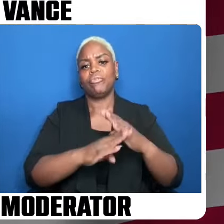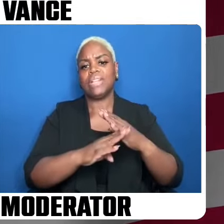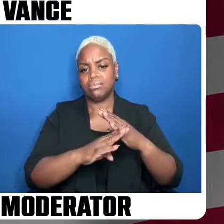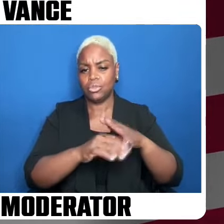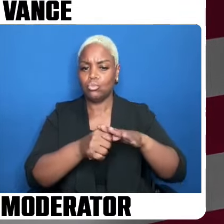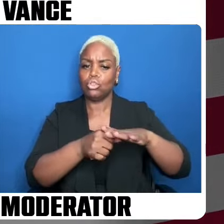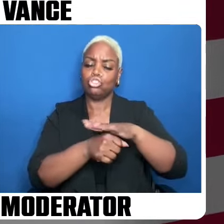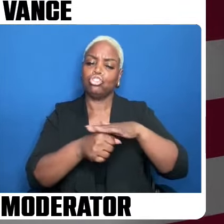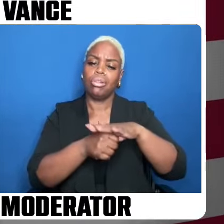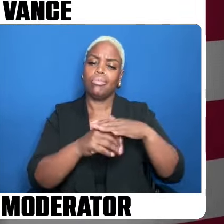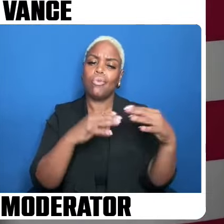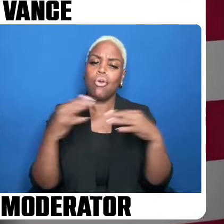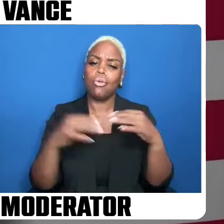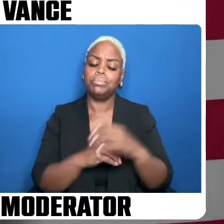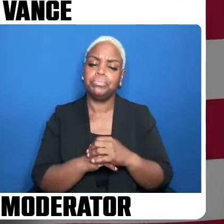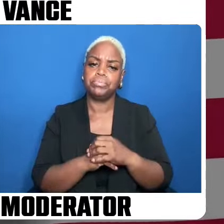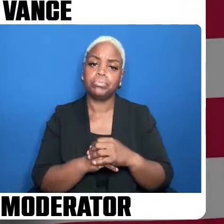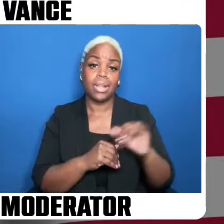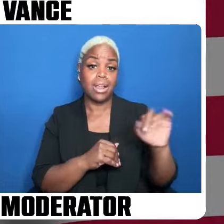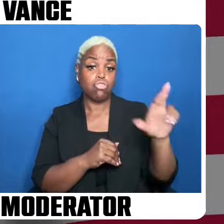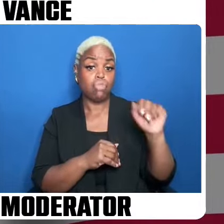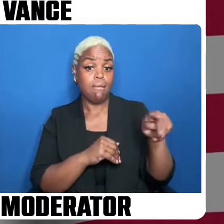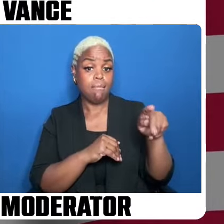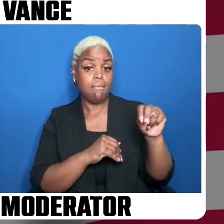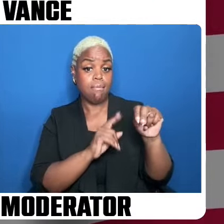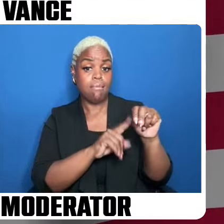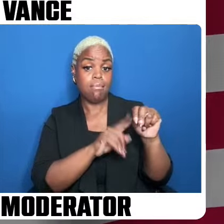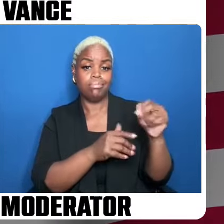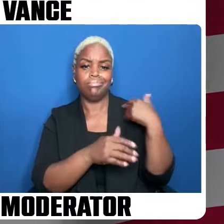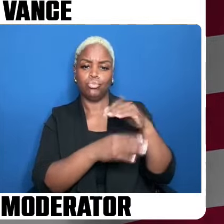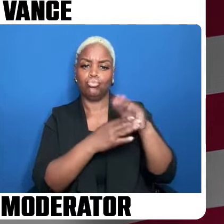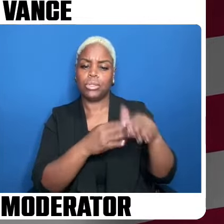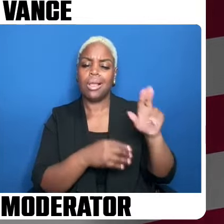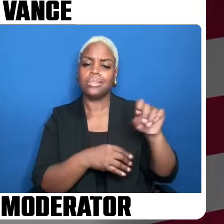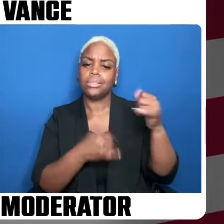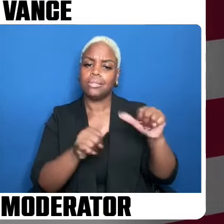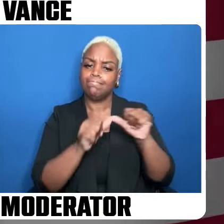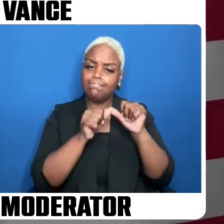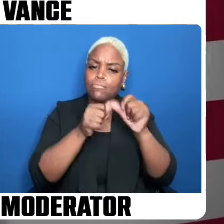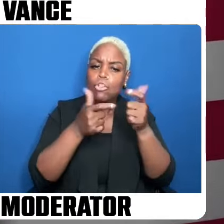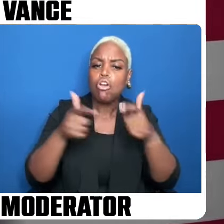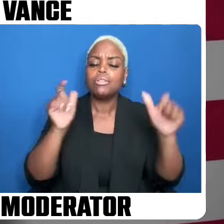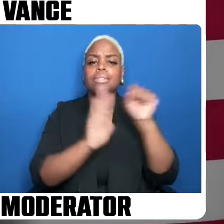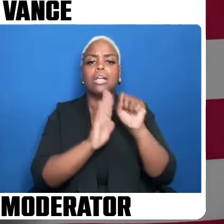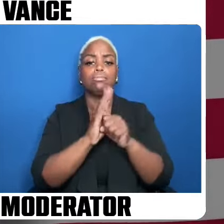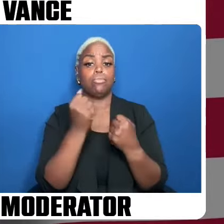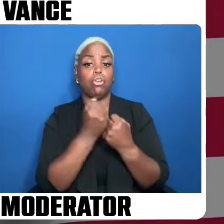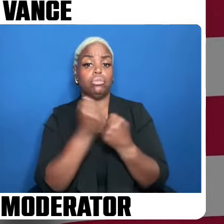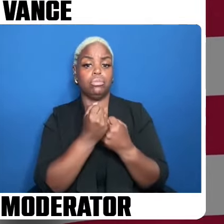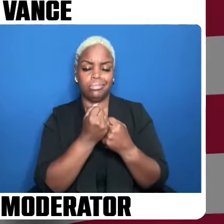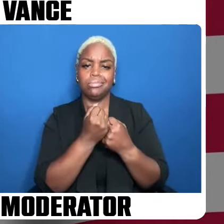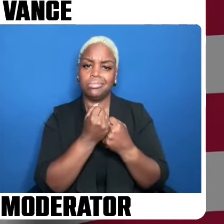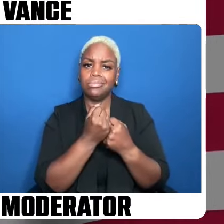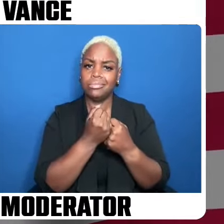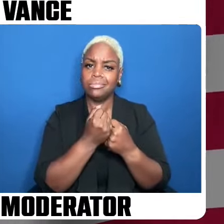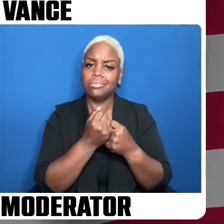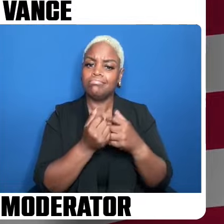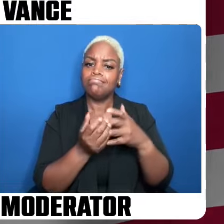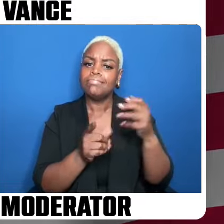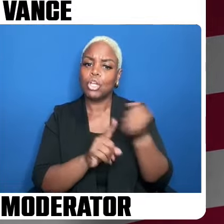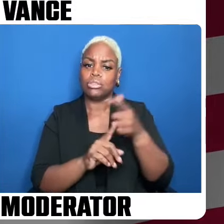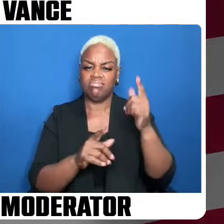it the largest state sponsor of terrorism in the world, and it has drastically reduced the time it would take to develop a nuclear weapon. It